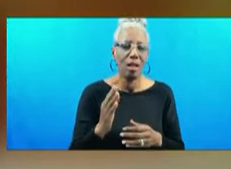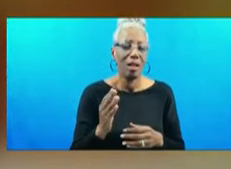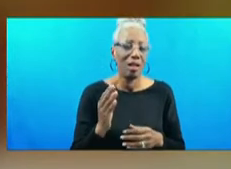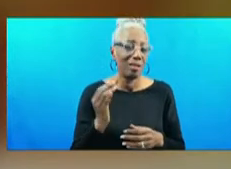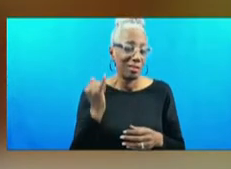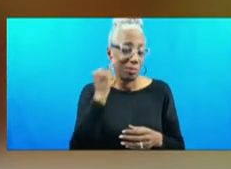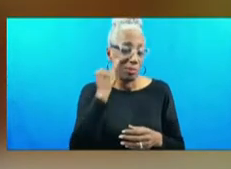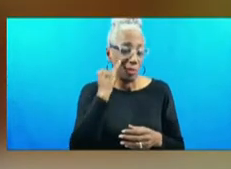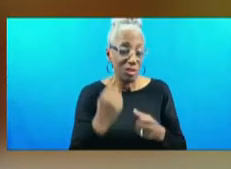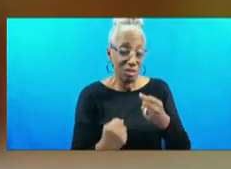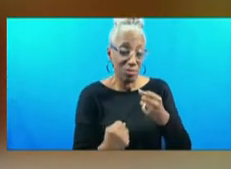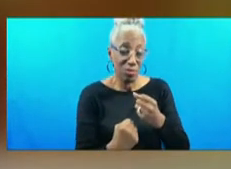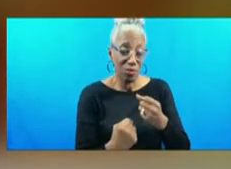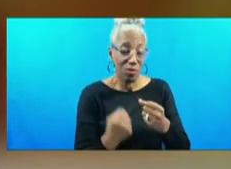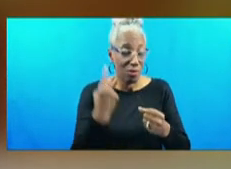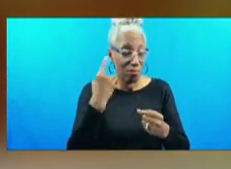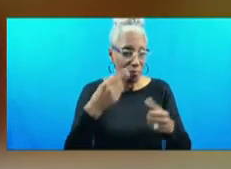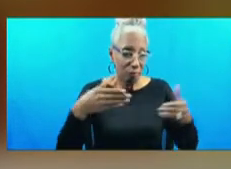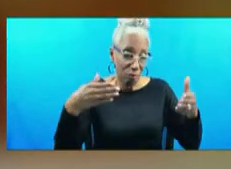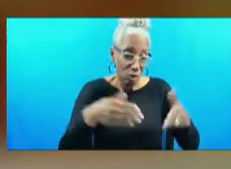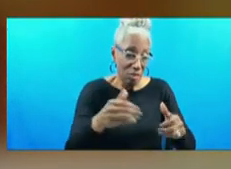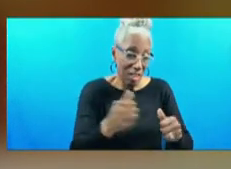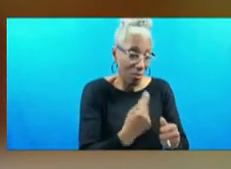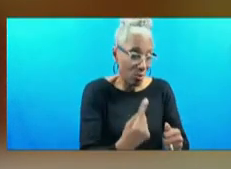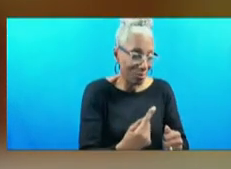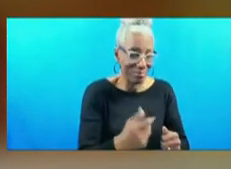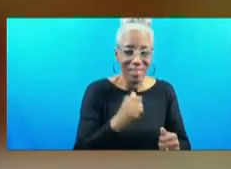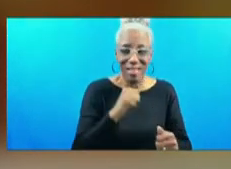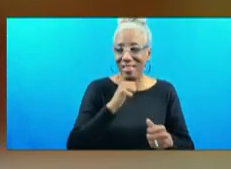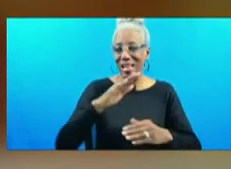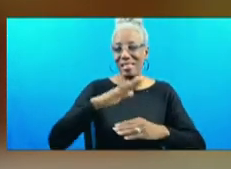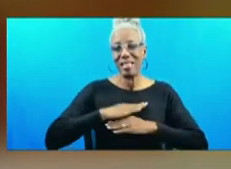and Brown students. So this is a time to be innovative and